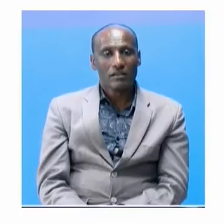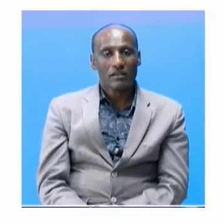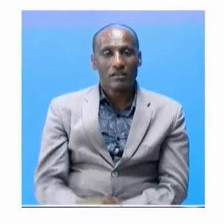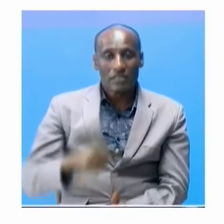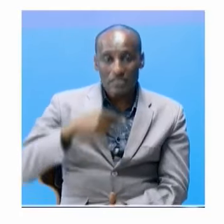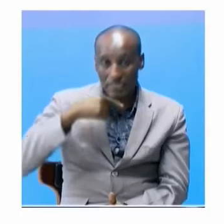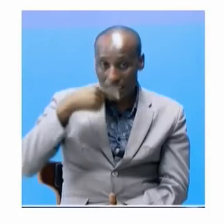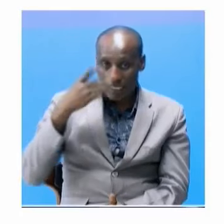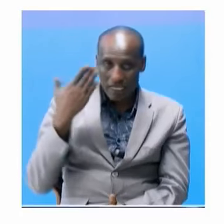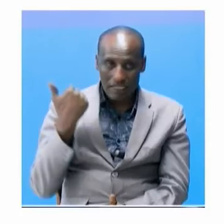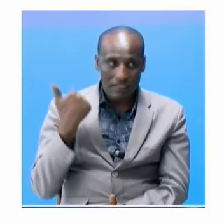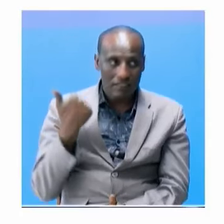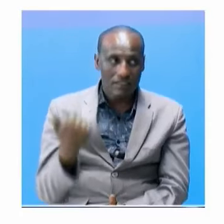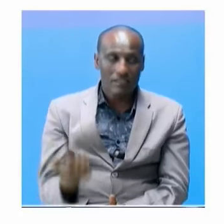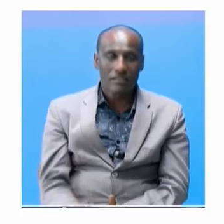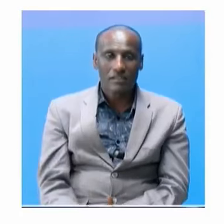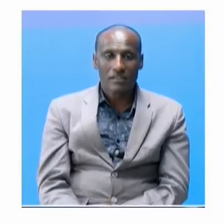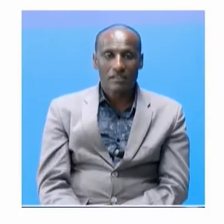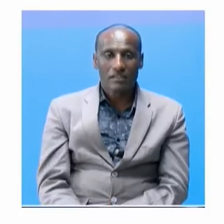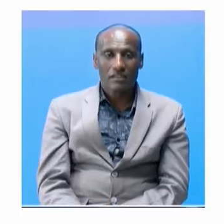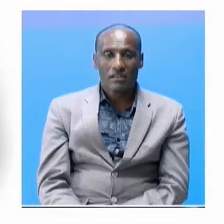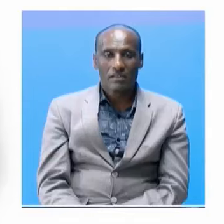said